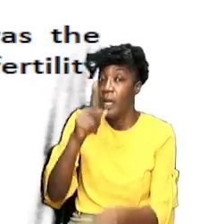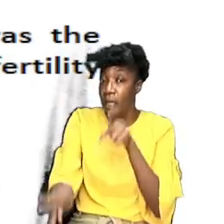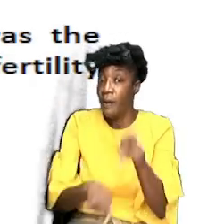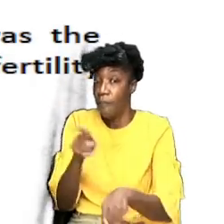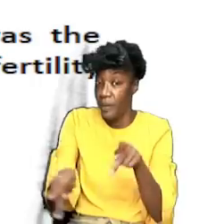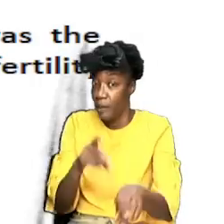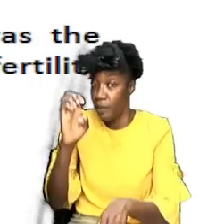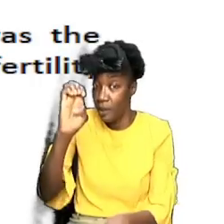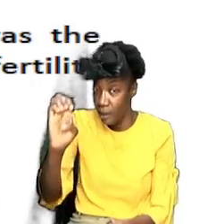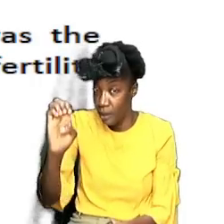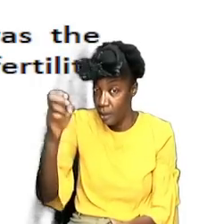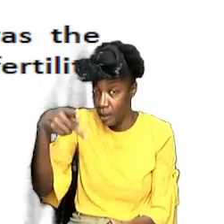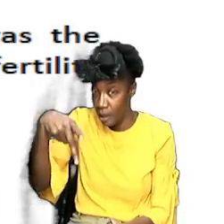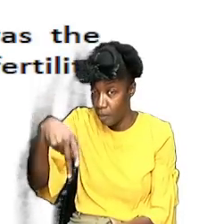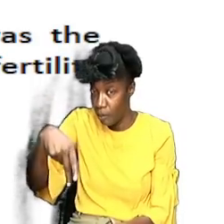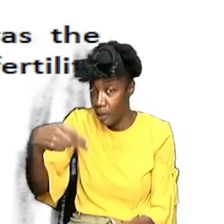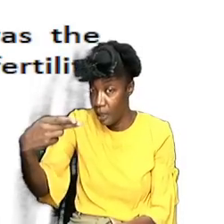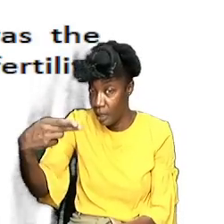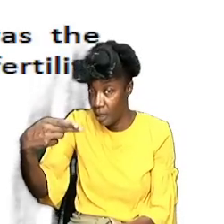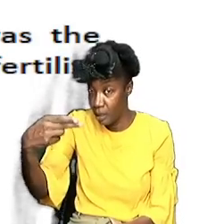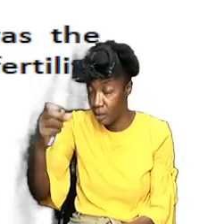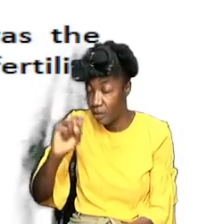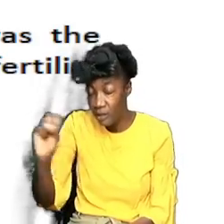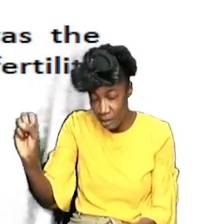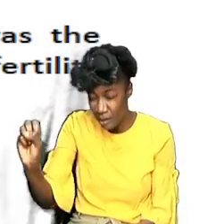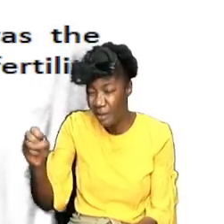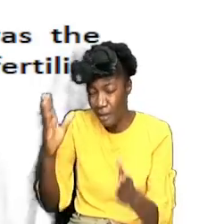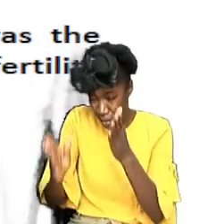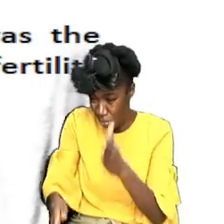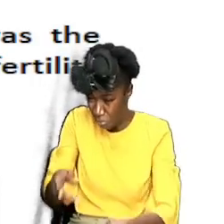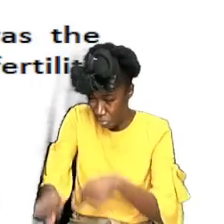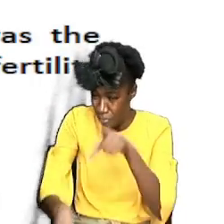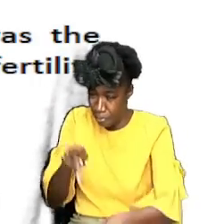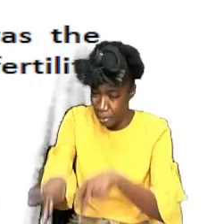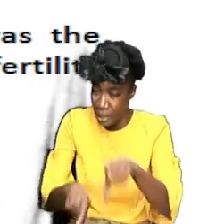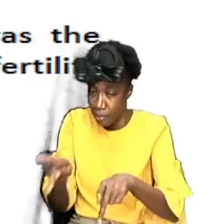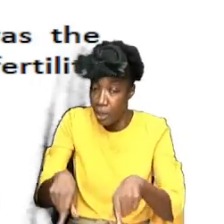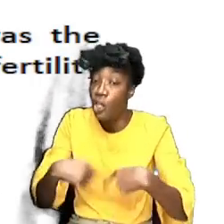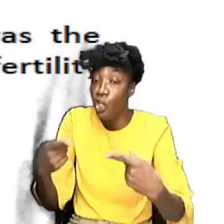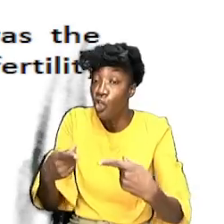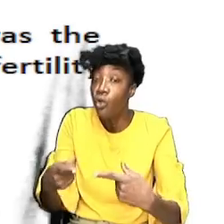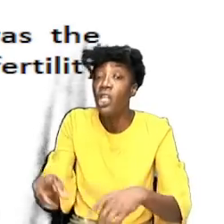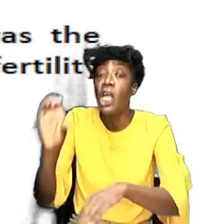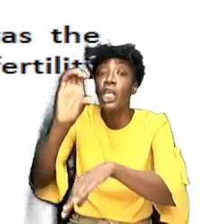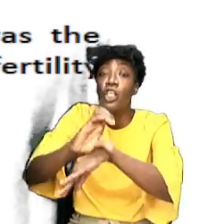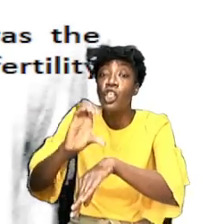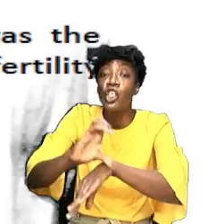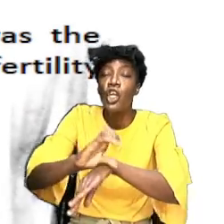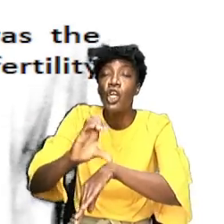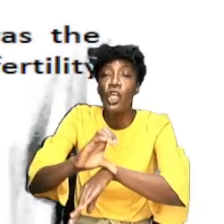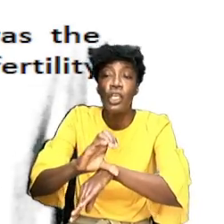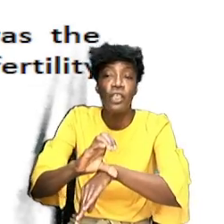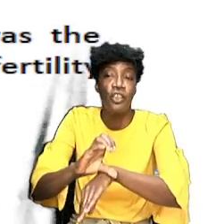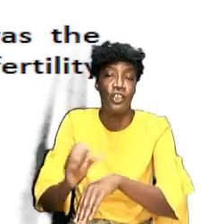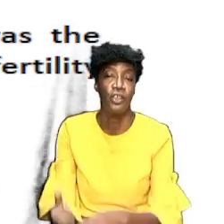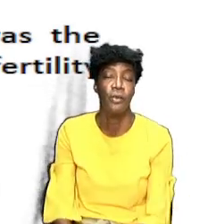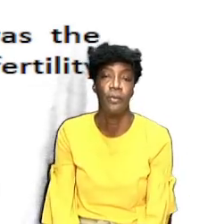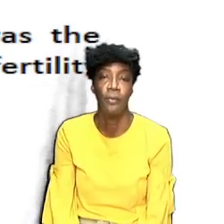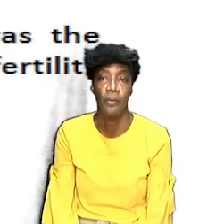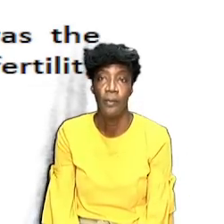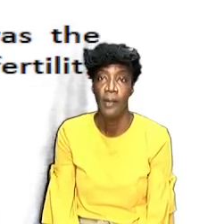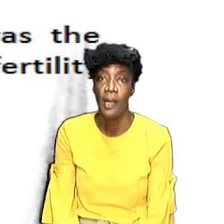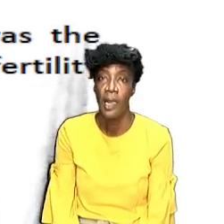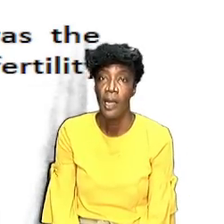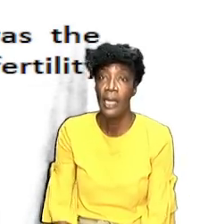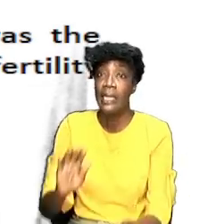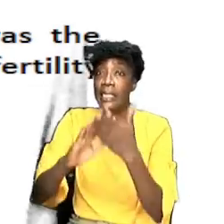was addressed to the church in Ephesus. And, you know, it's interesting because while I say it's addressed to the church in